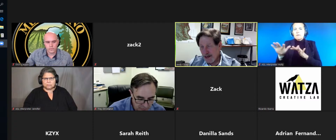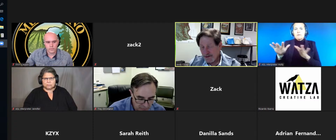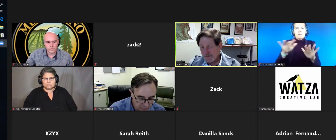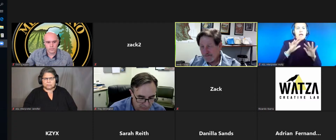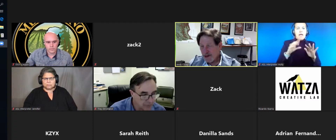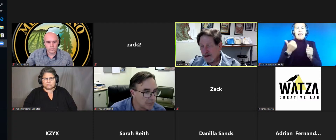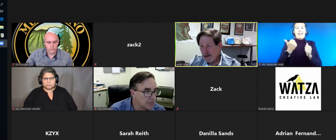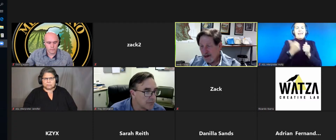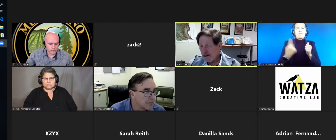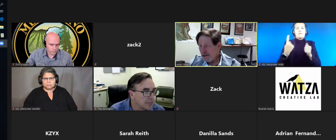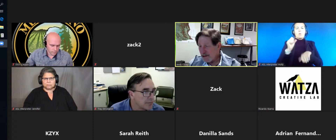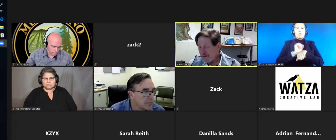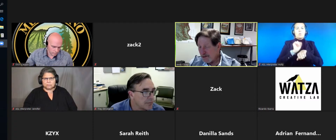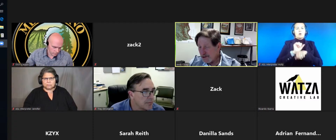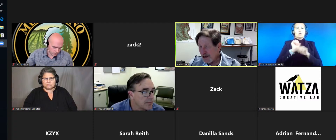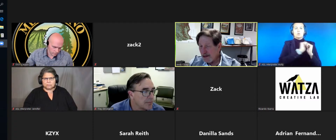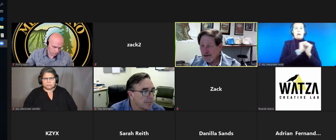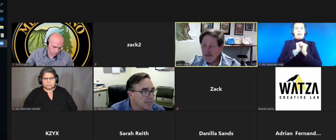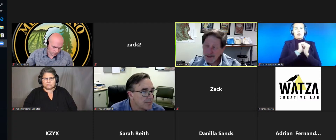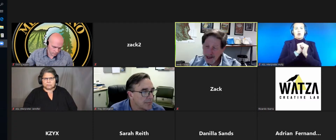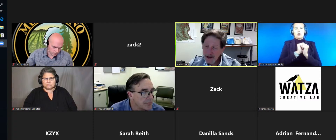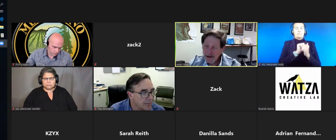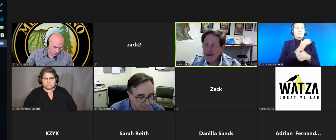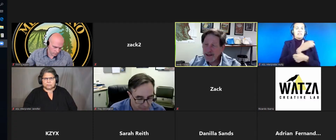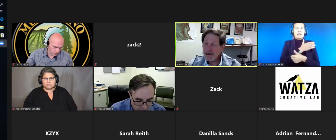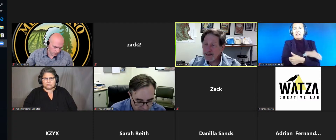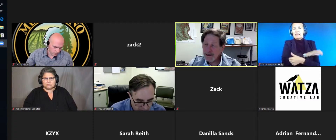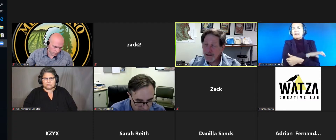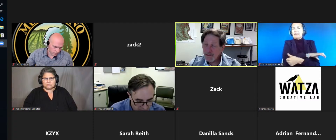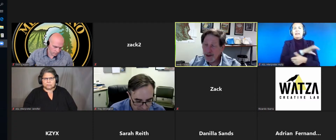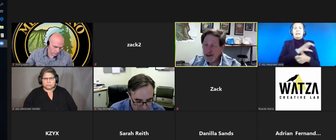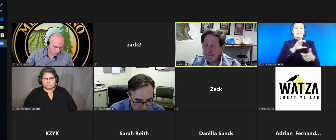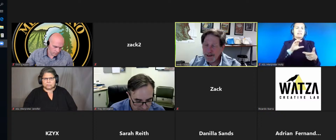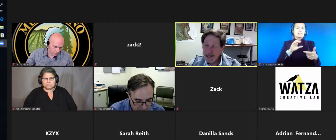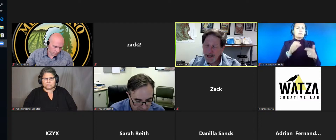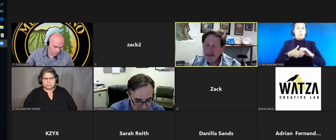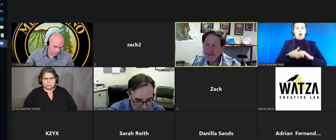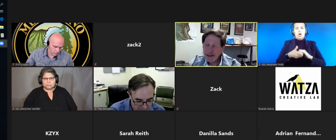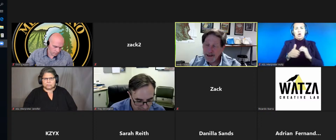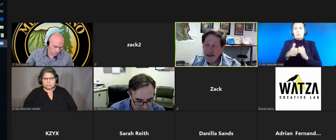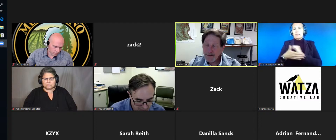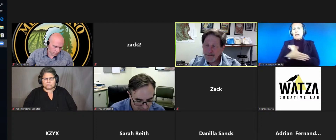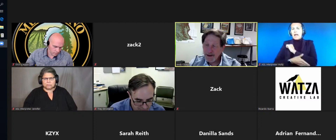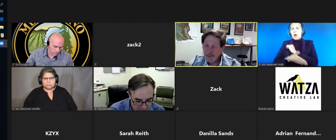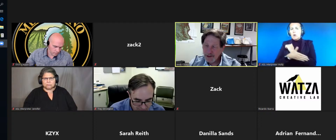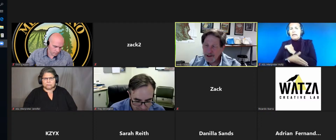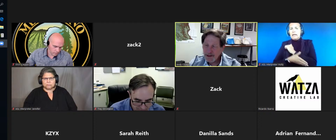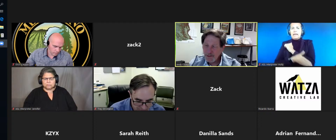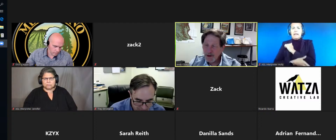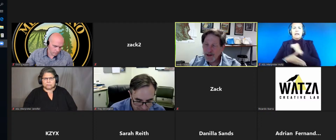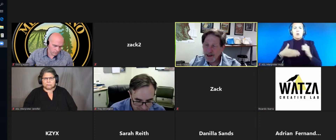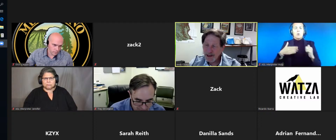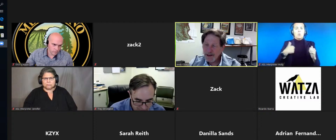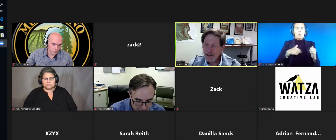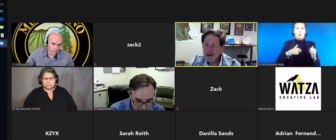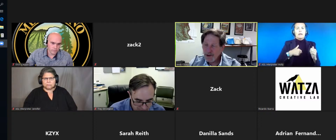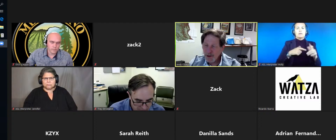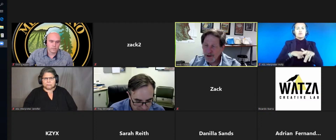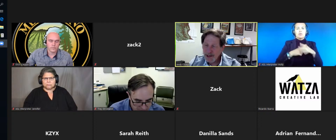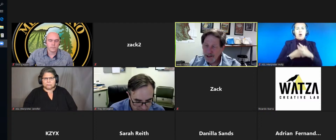pulled together. Our clinics pulled together with the county. We began to become a really